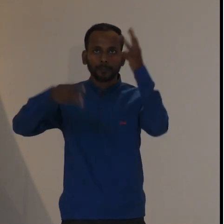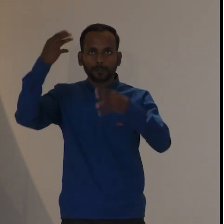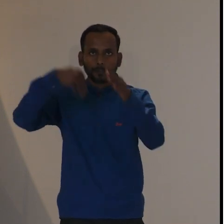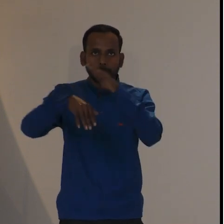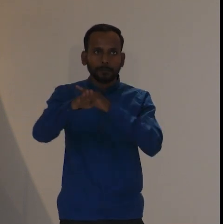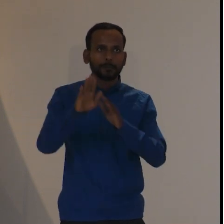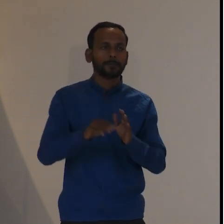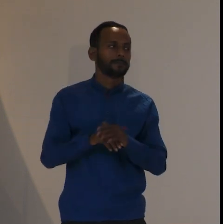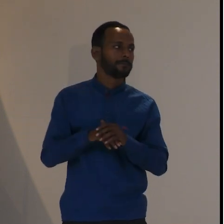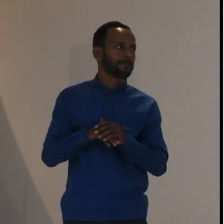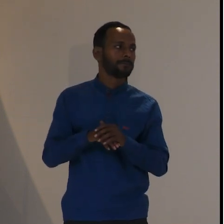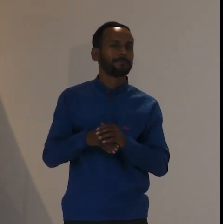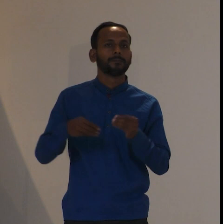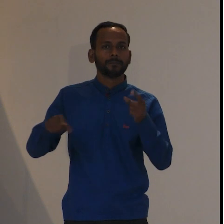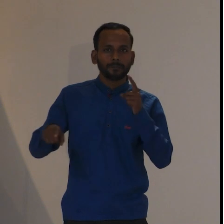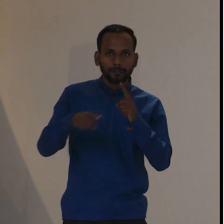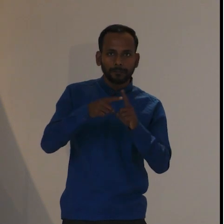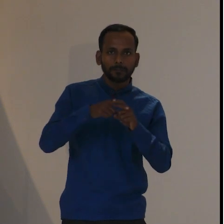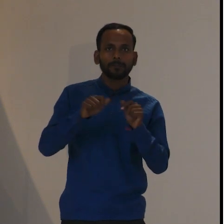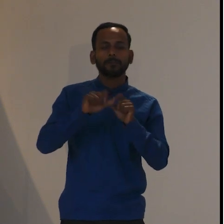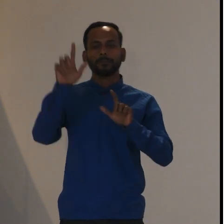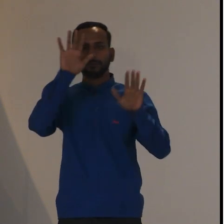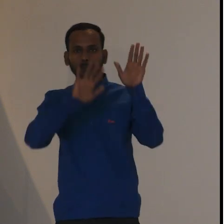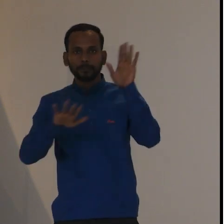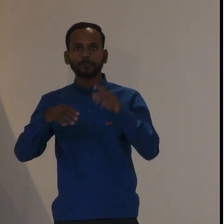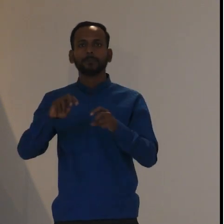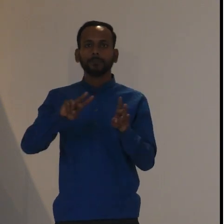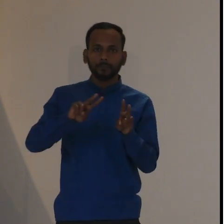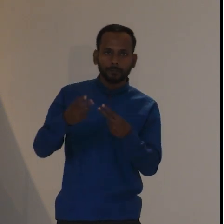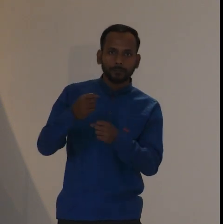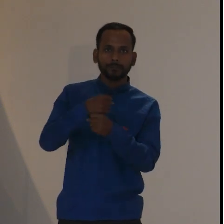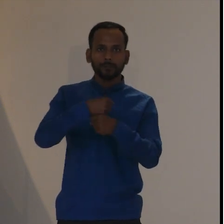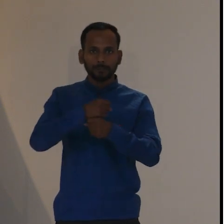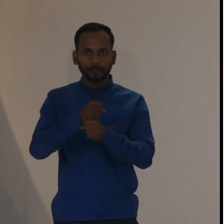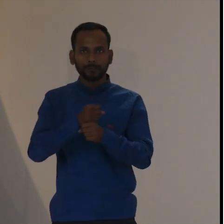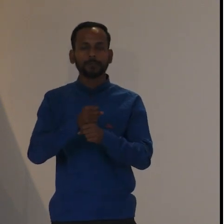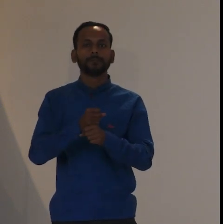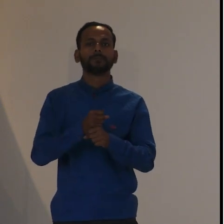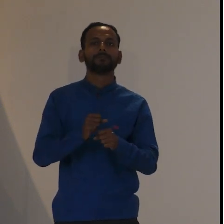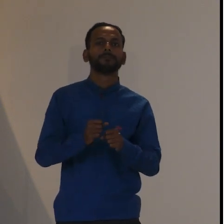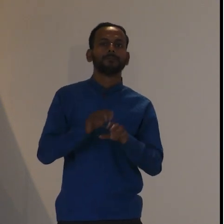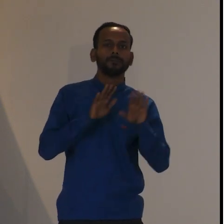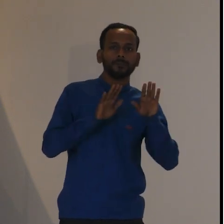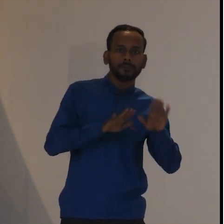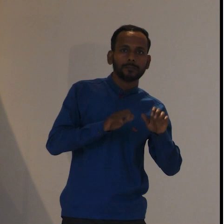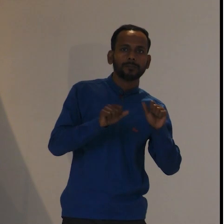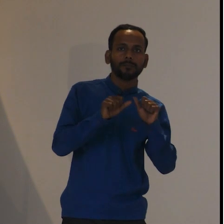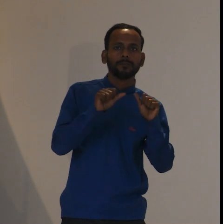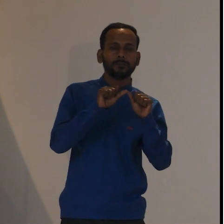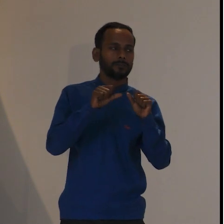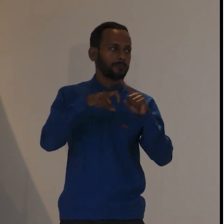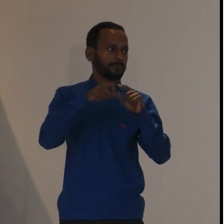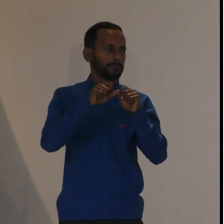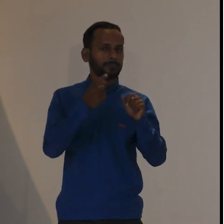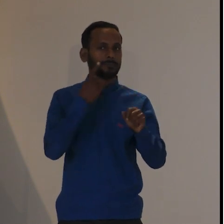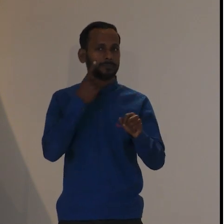it will lead to more animation films or more creative projects based on engagement with the archives. And this project might